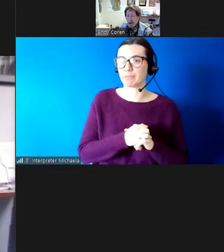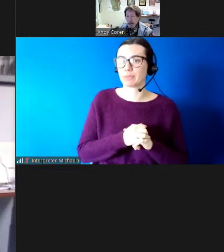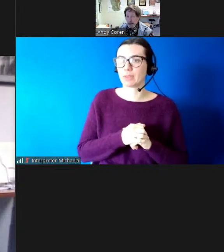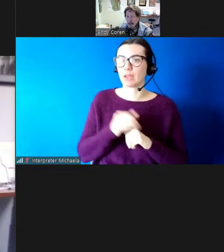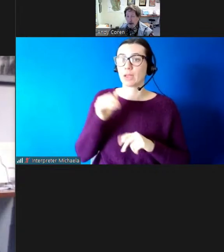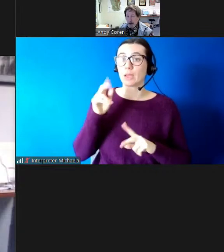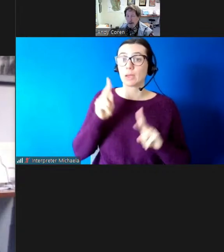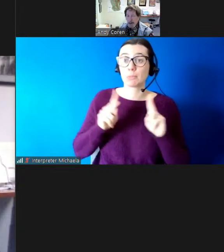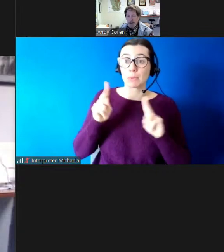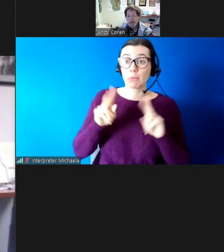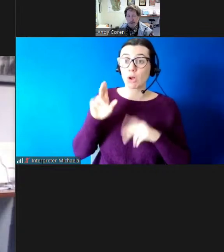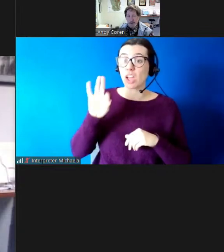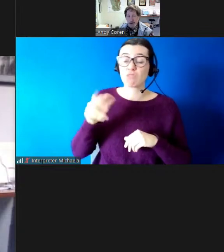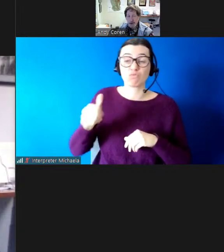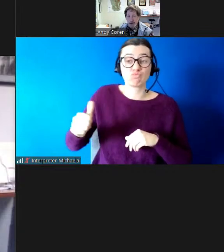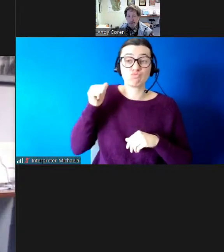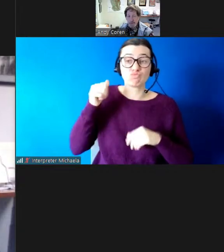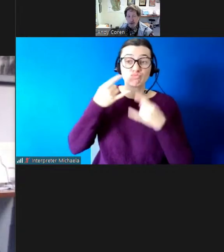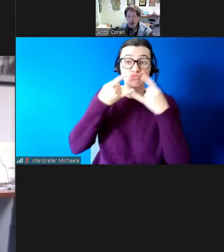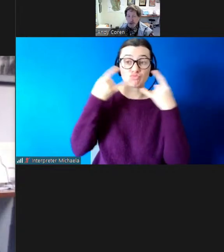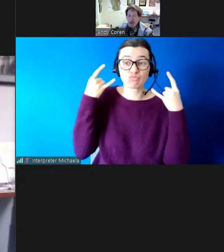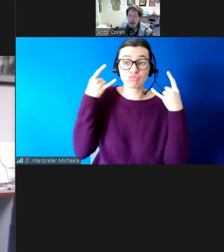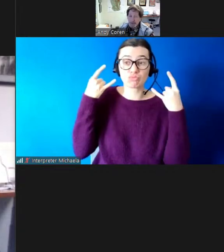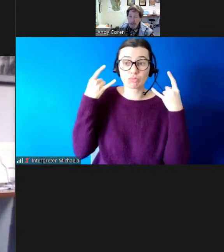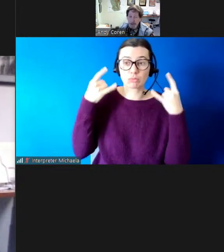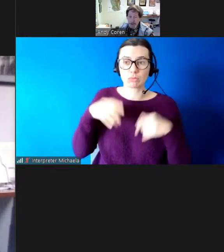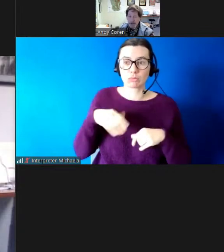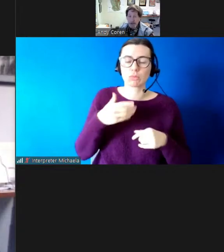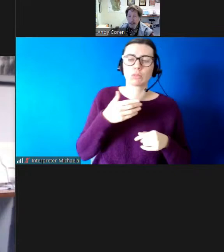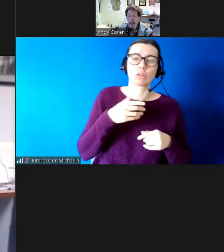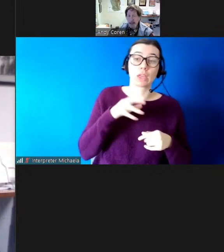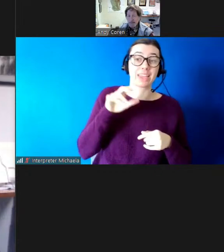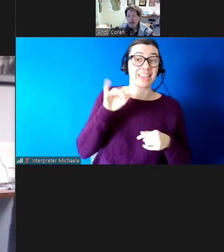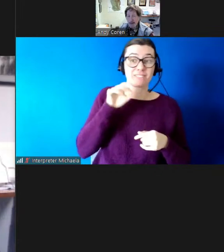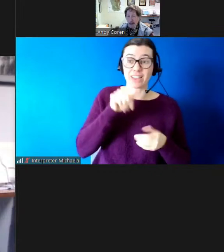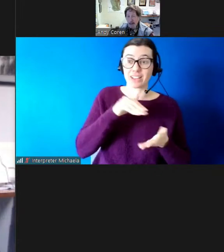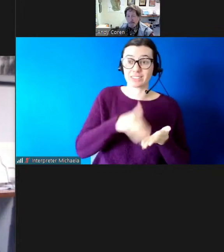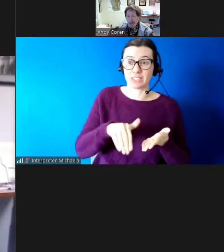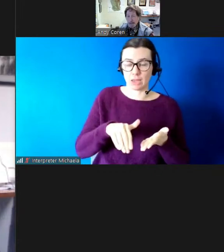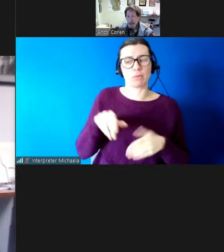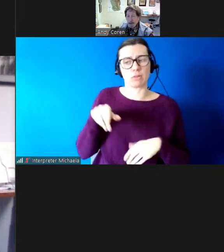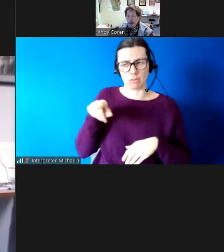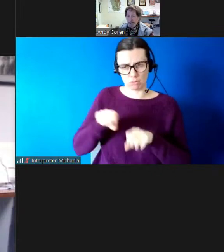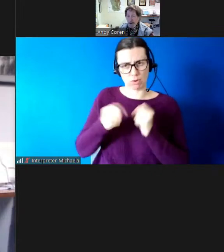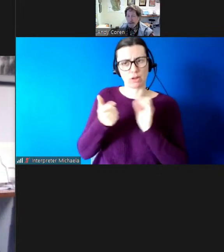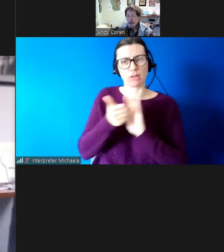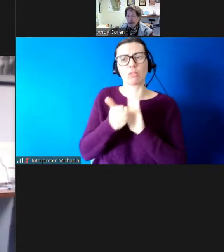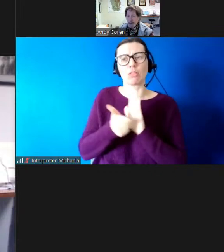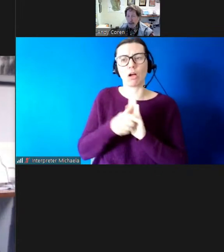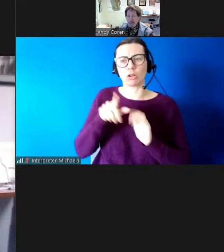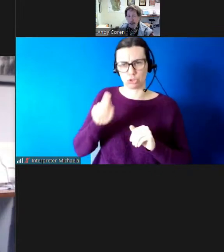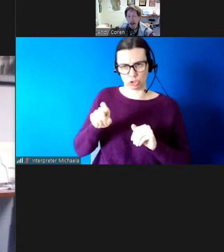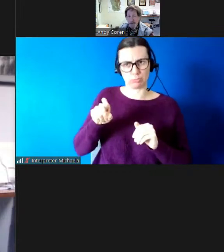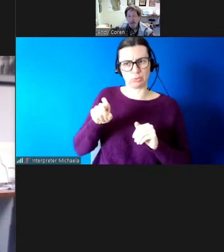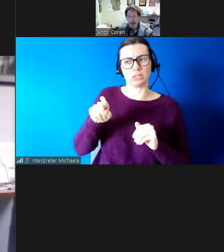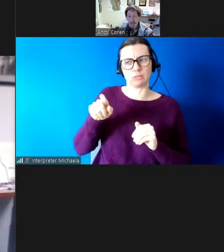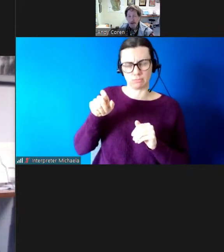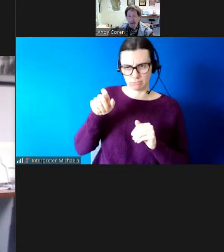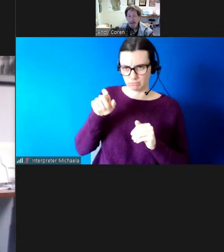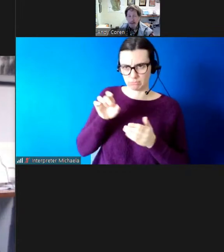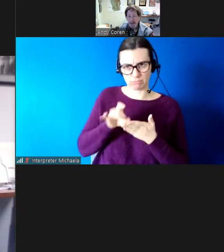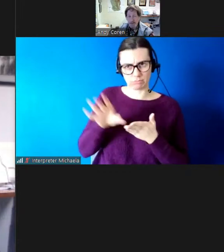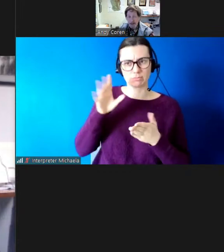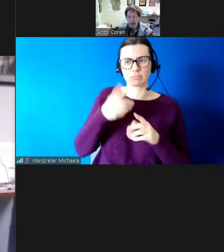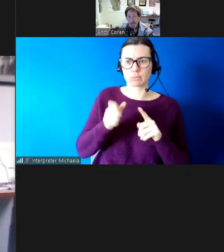are breaking the law and should be excluded from schools as well as businesses. And if that cannot be done during practice or games, I would